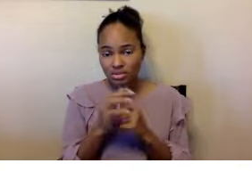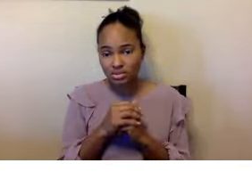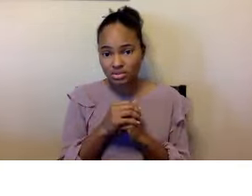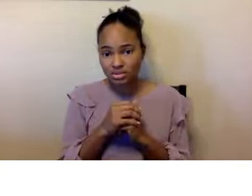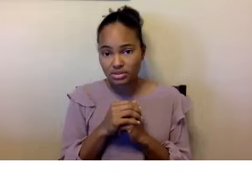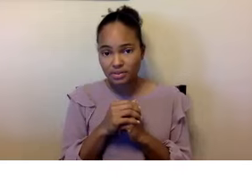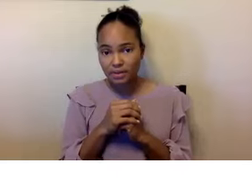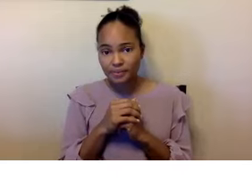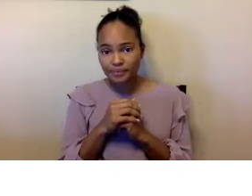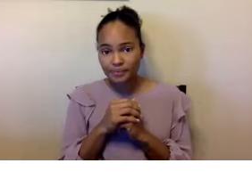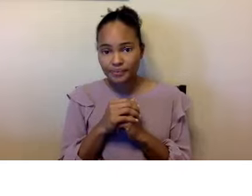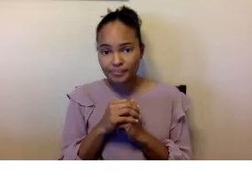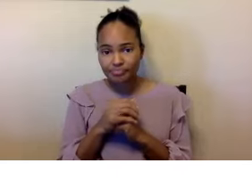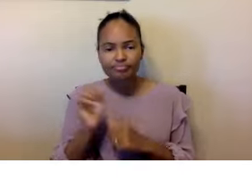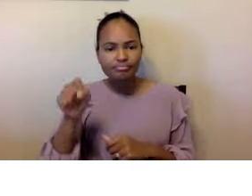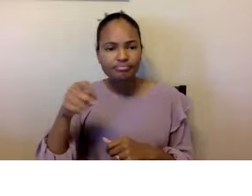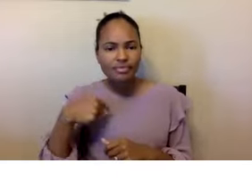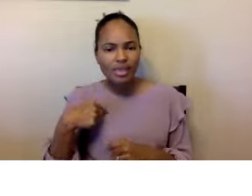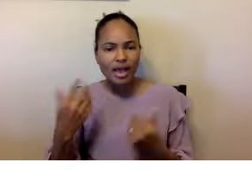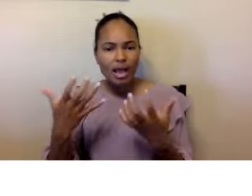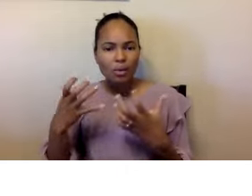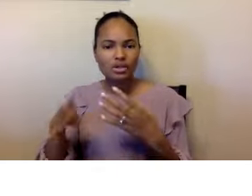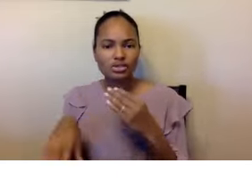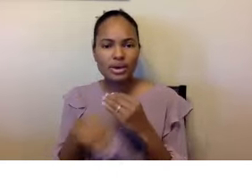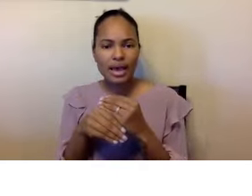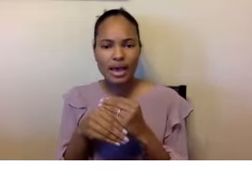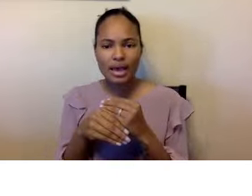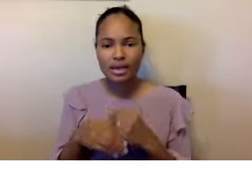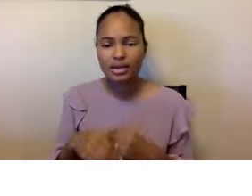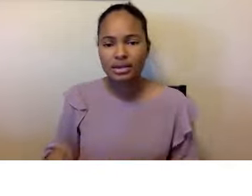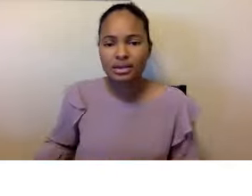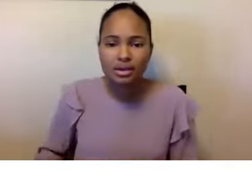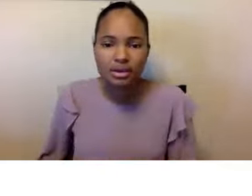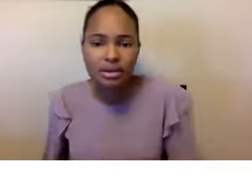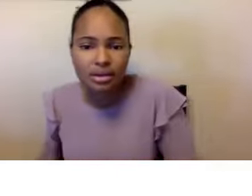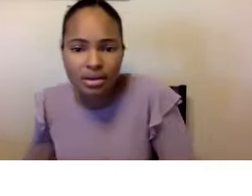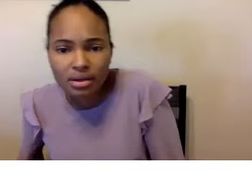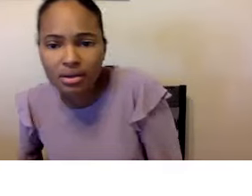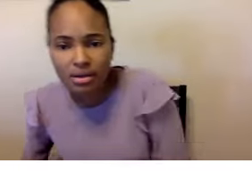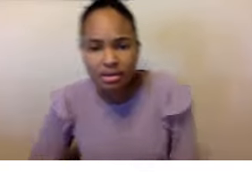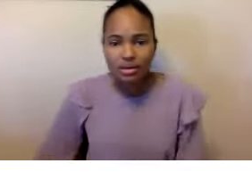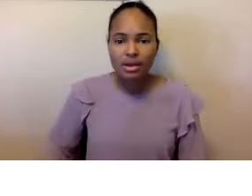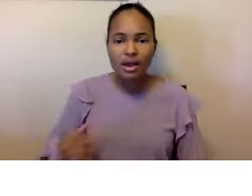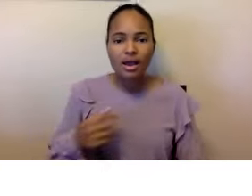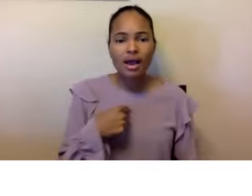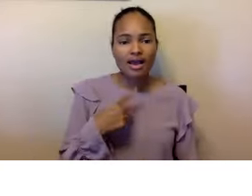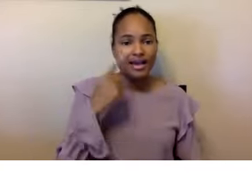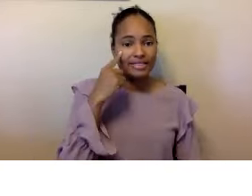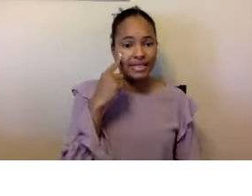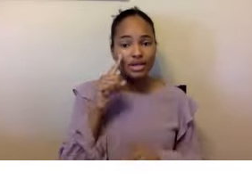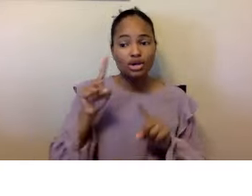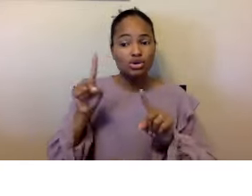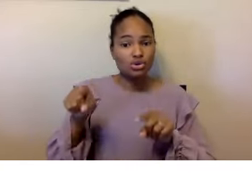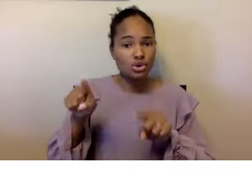gonna add, I felt like attending some of those events I